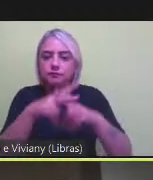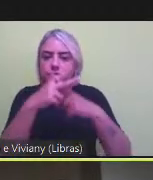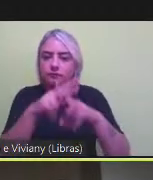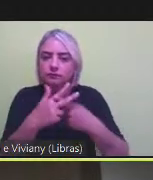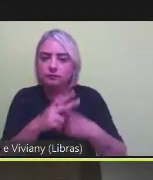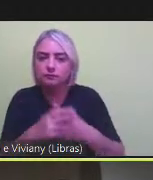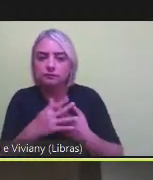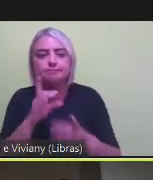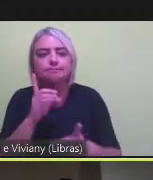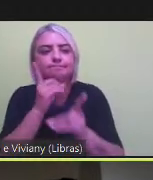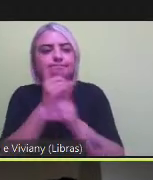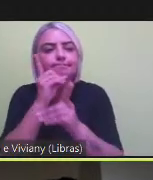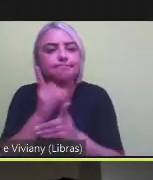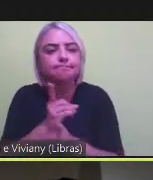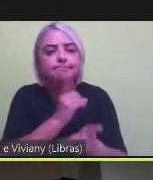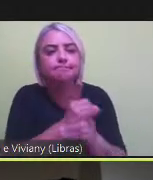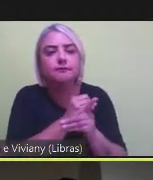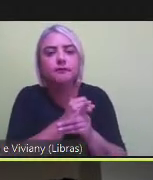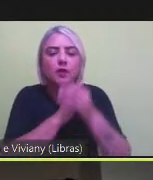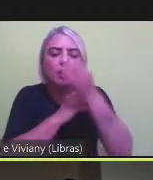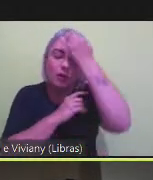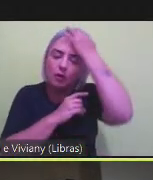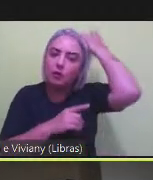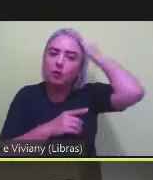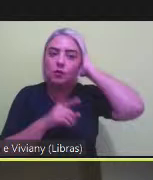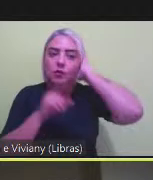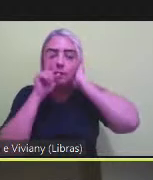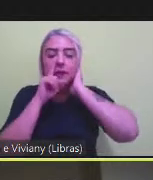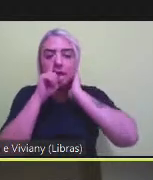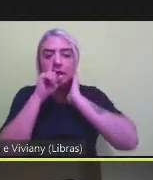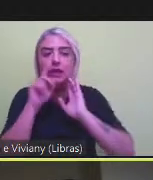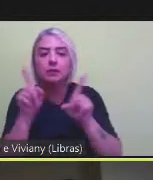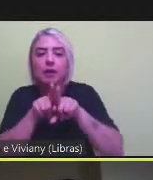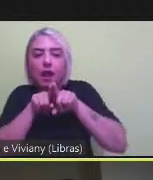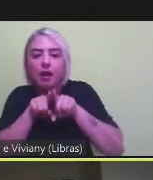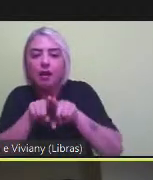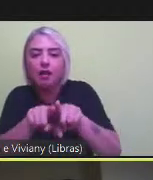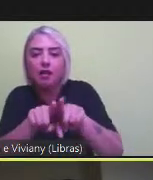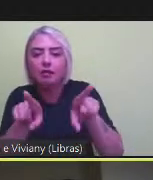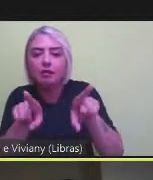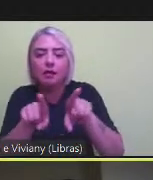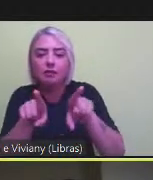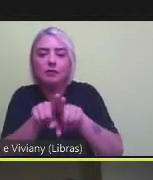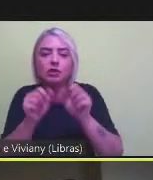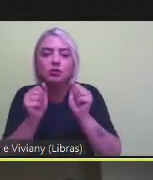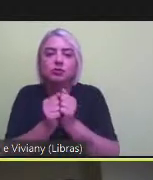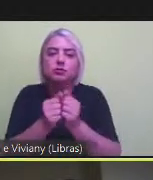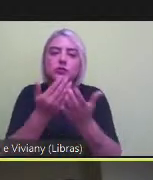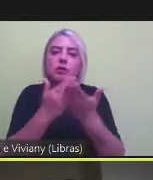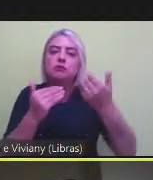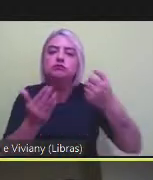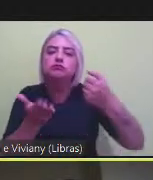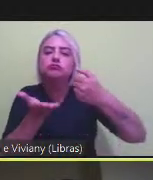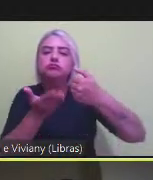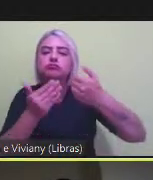applicating in a tool to identify the risk, in parallel to the